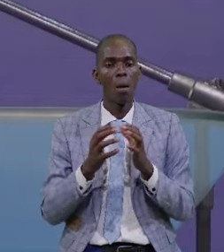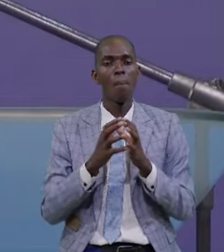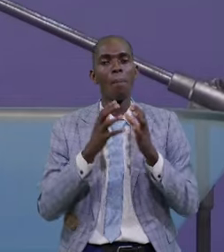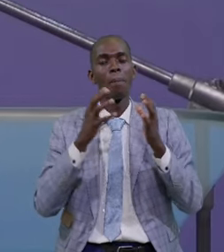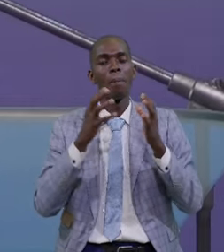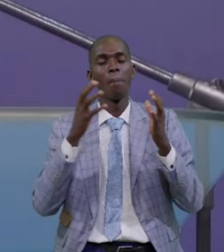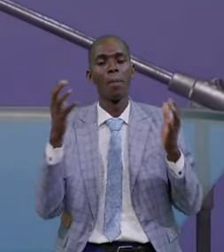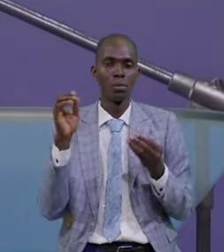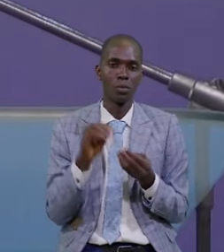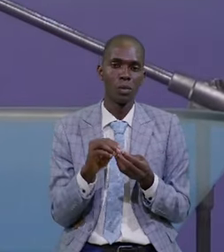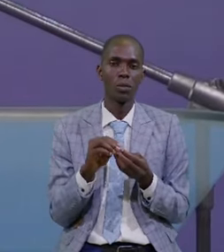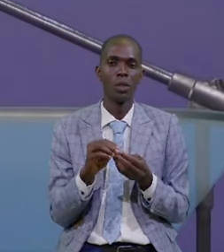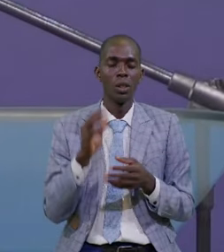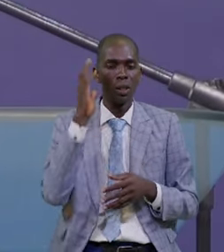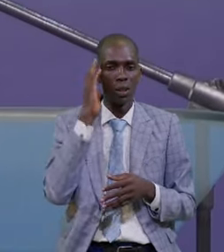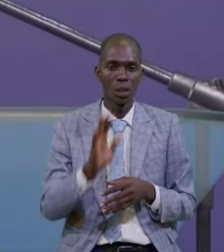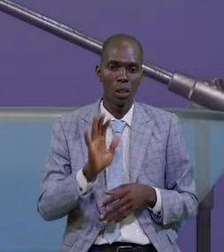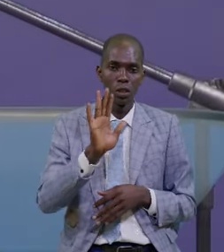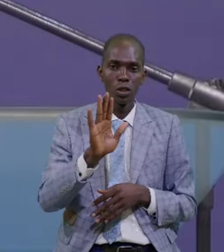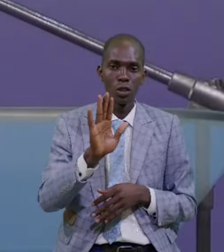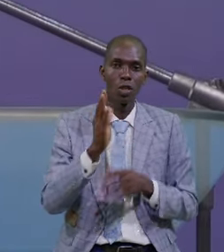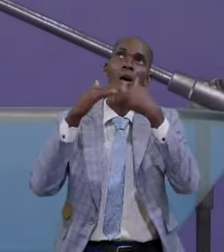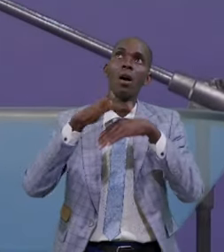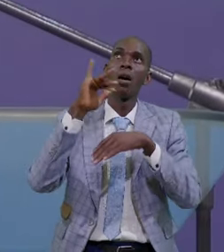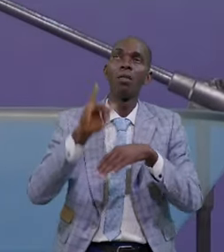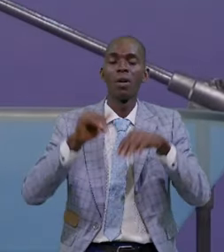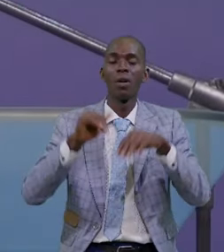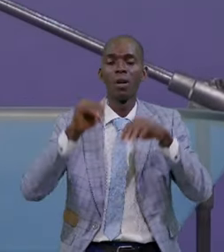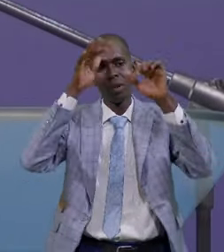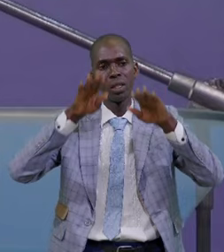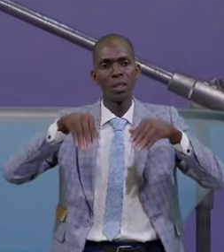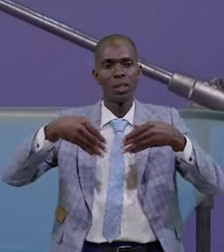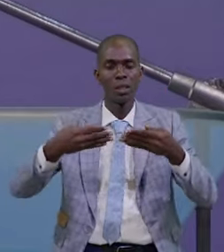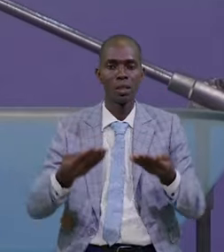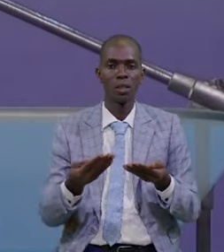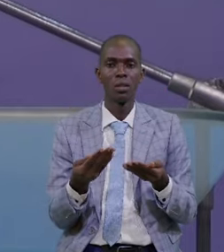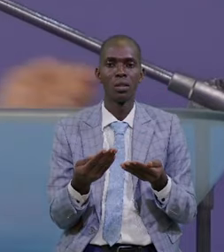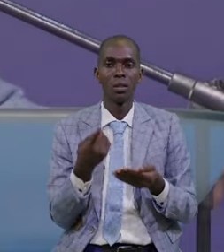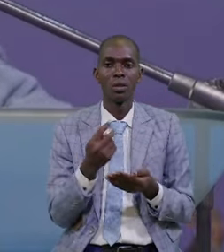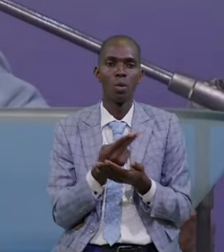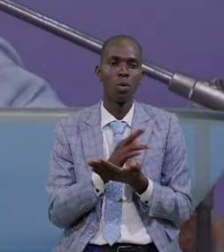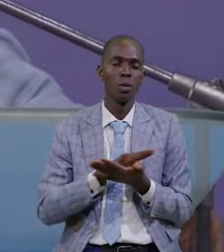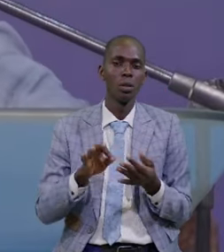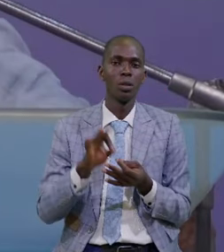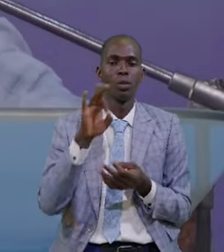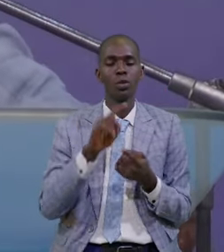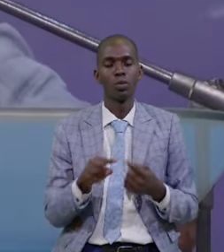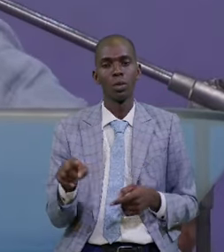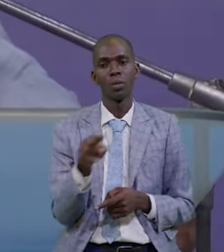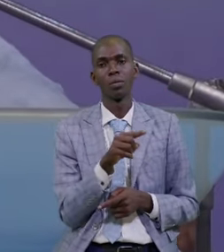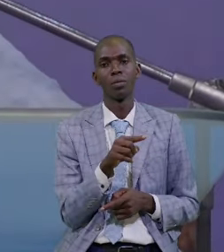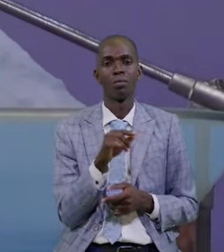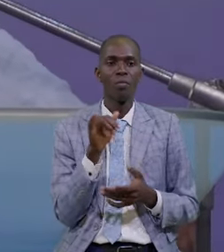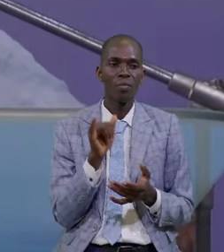much more shall your heavenly Father give the Holy Ghost to them